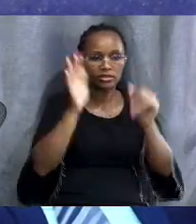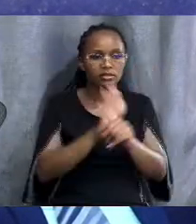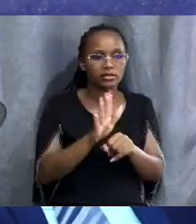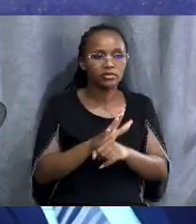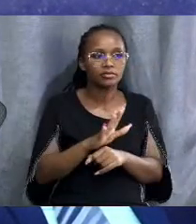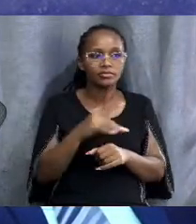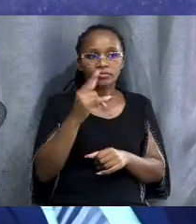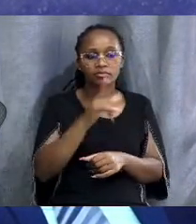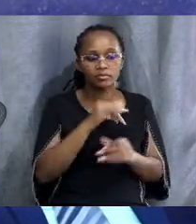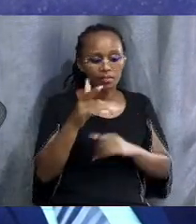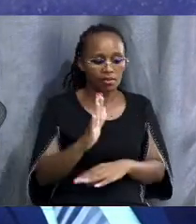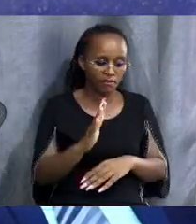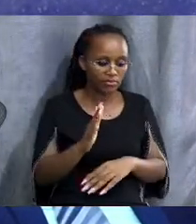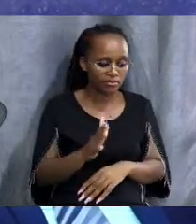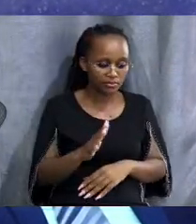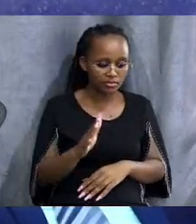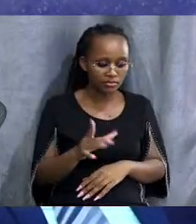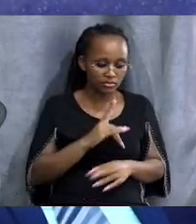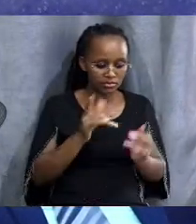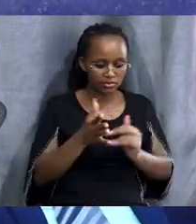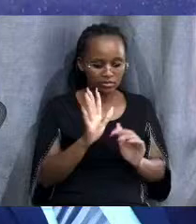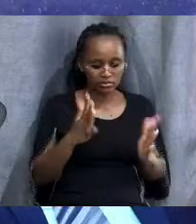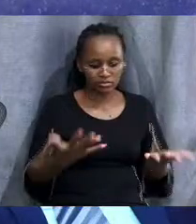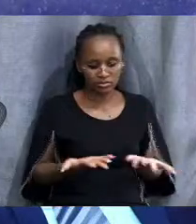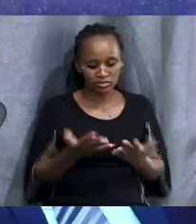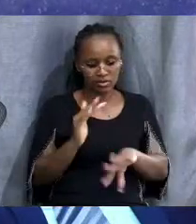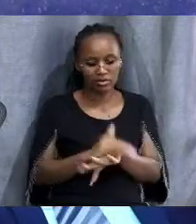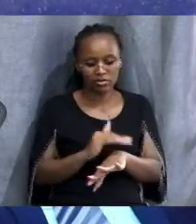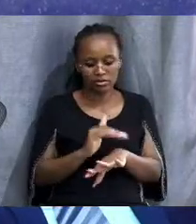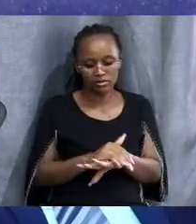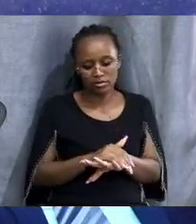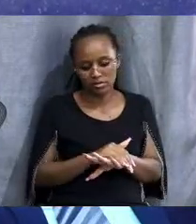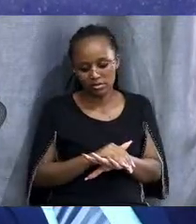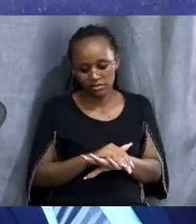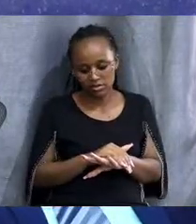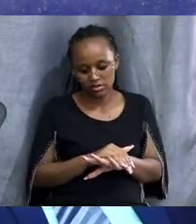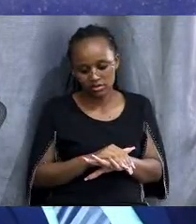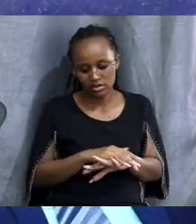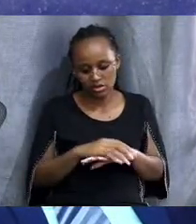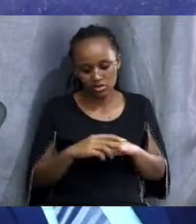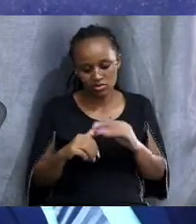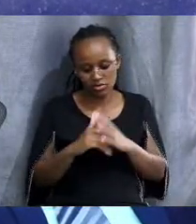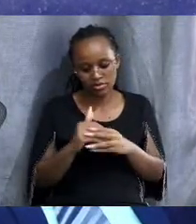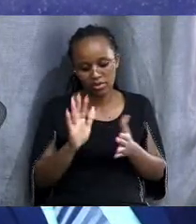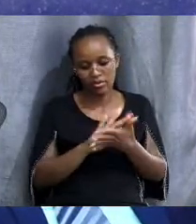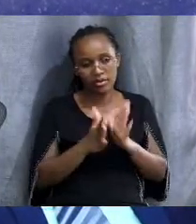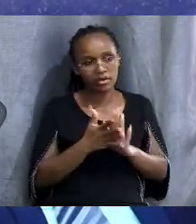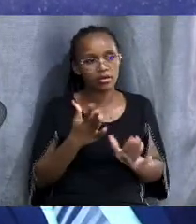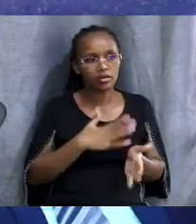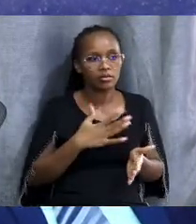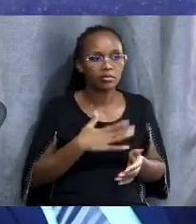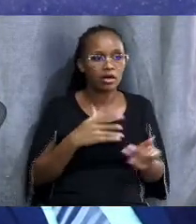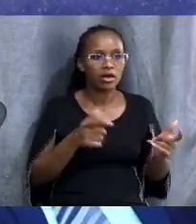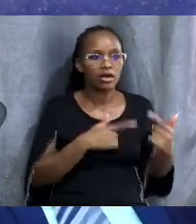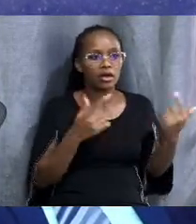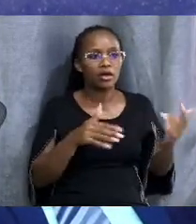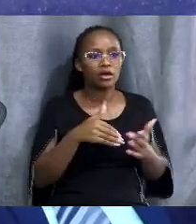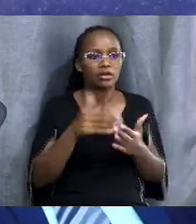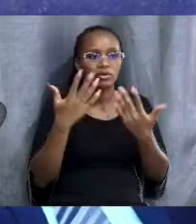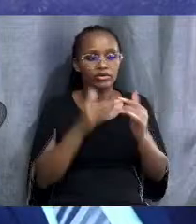Just tell God, I come other ni ogwo ni oronguo ronire ni kwagirire ni ngoiganira. Though my heart is